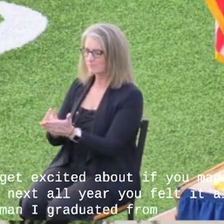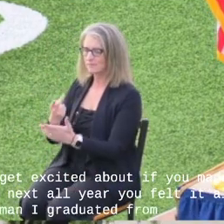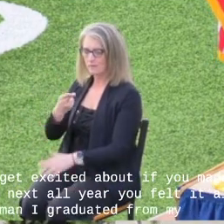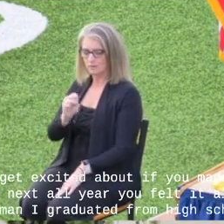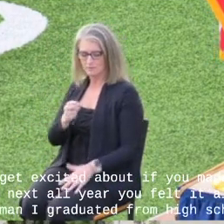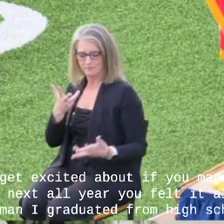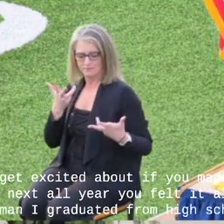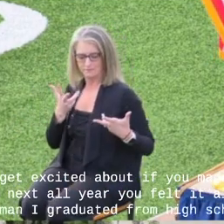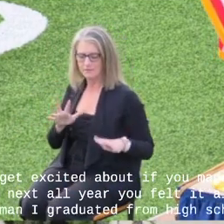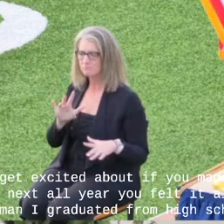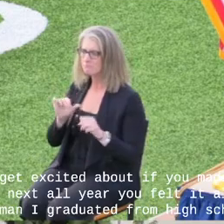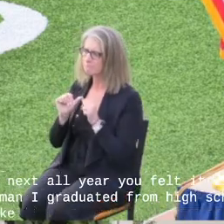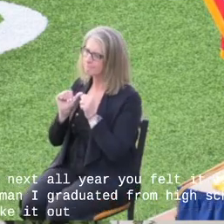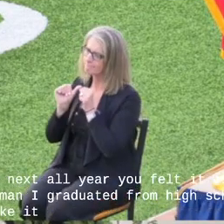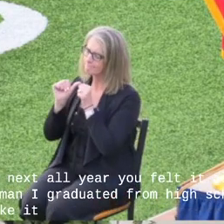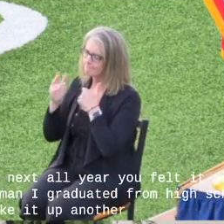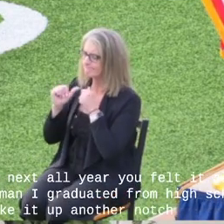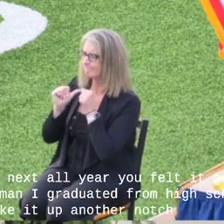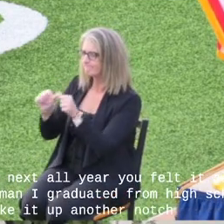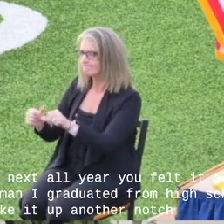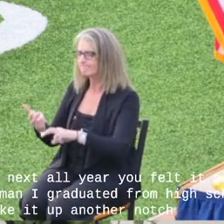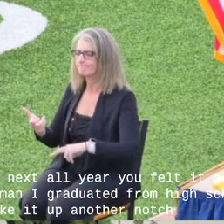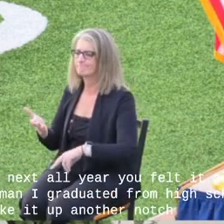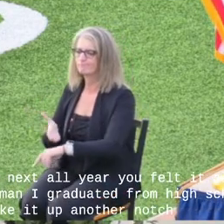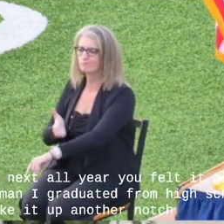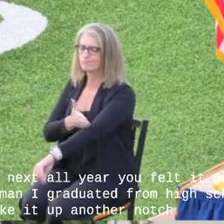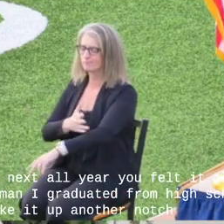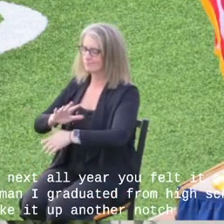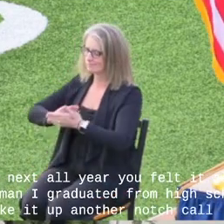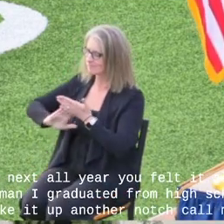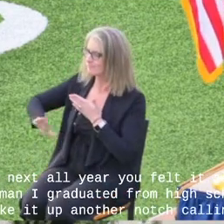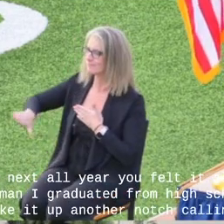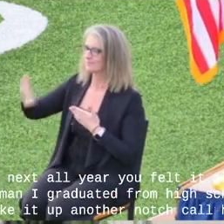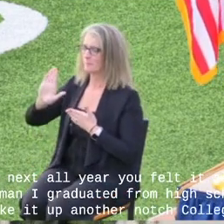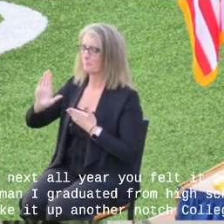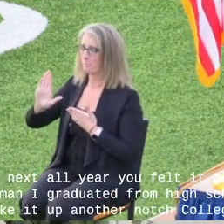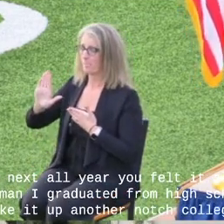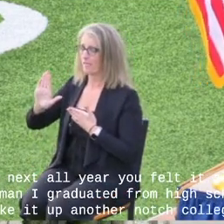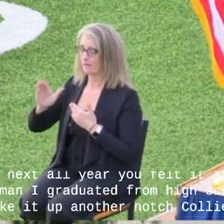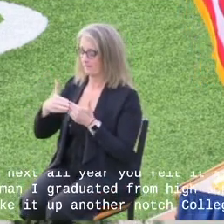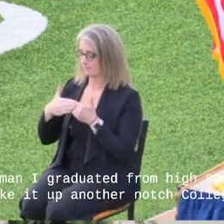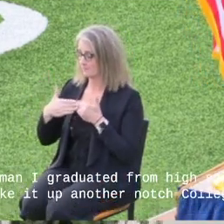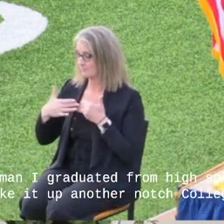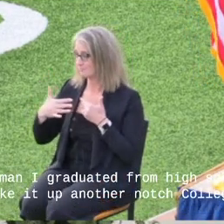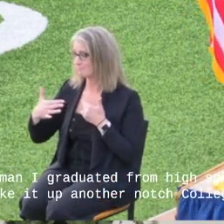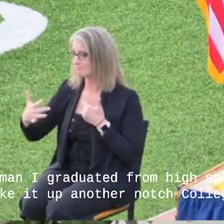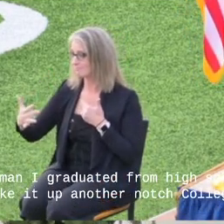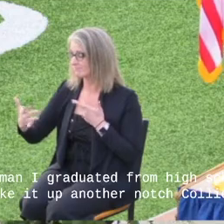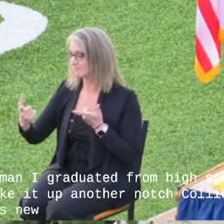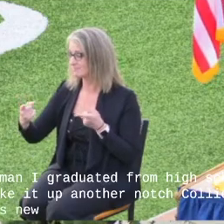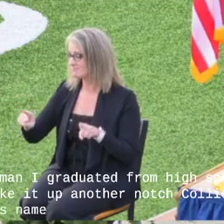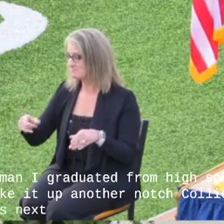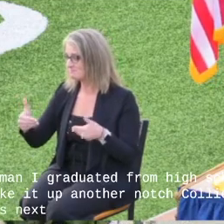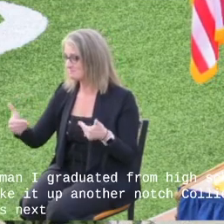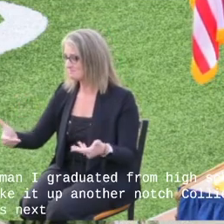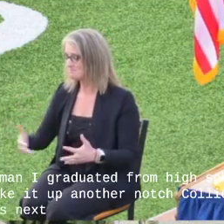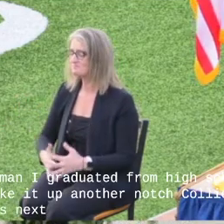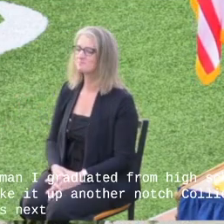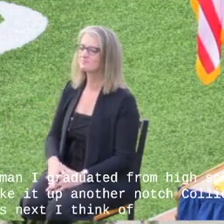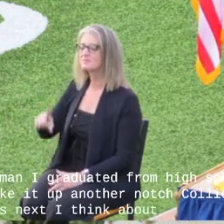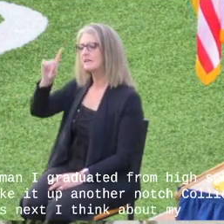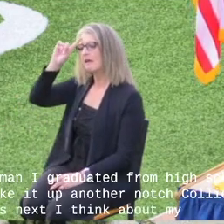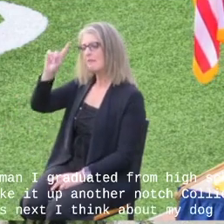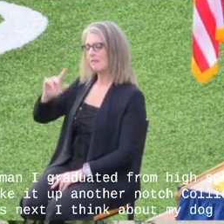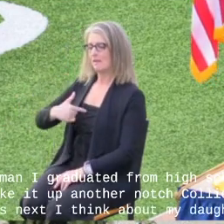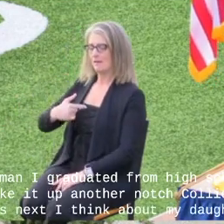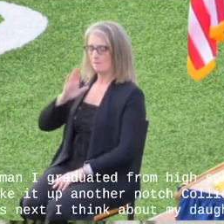high school. I'm gonna take it up another notch. I'm gonna go to college. And from here, what's next? I think about